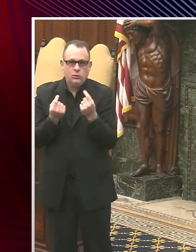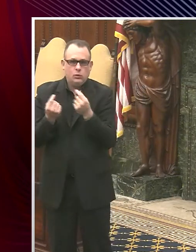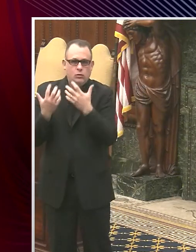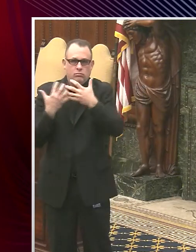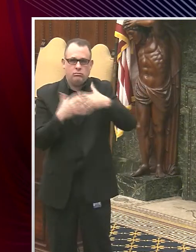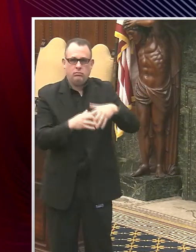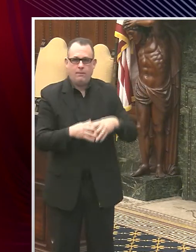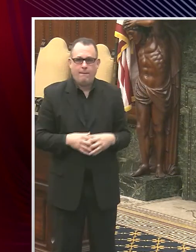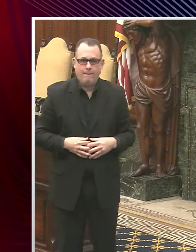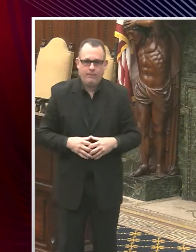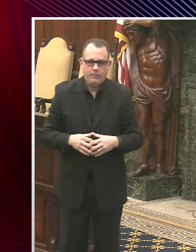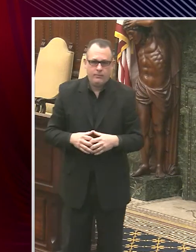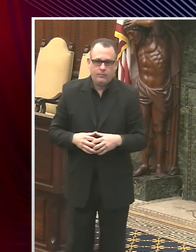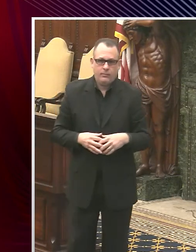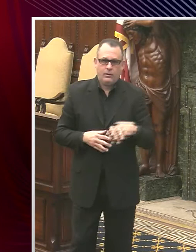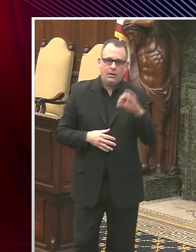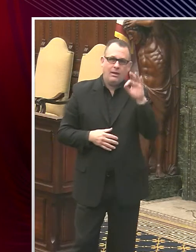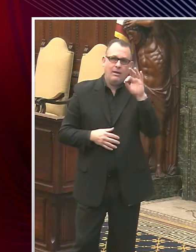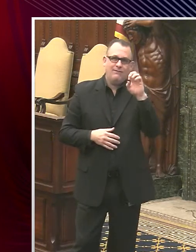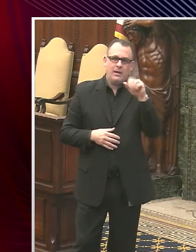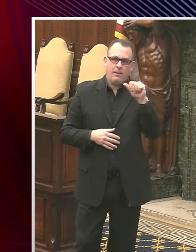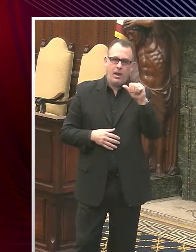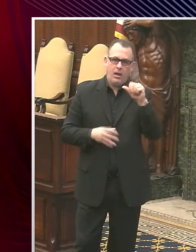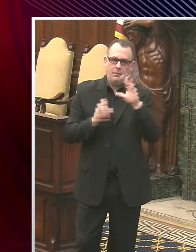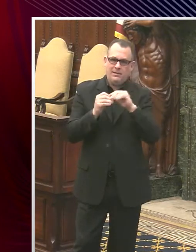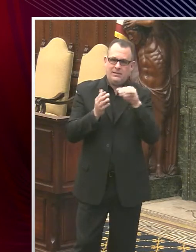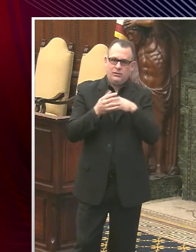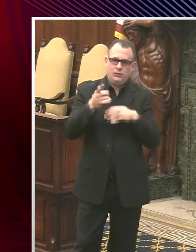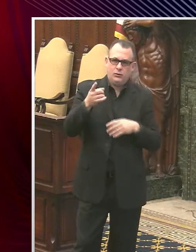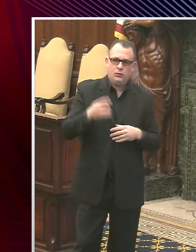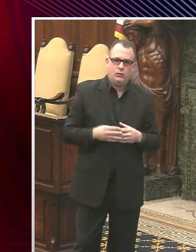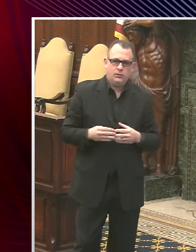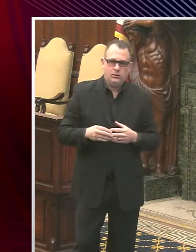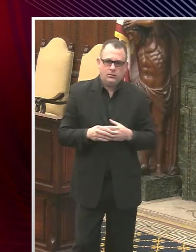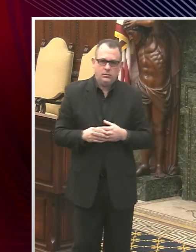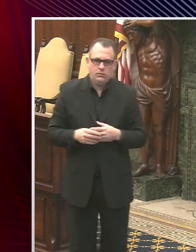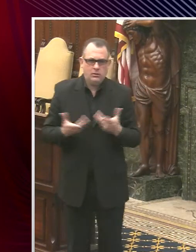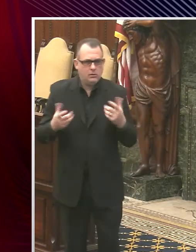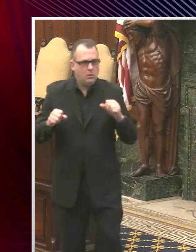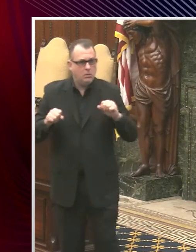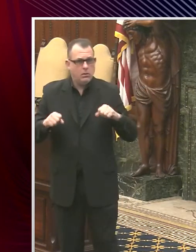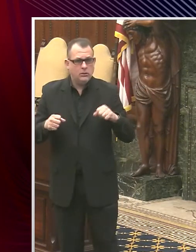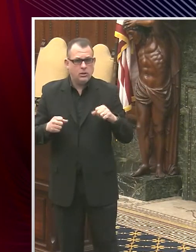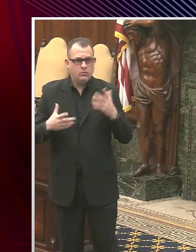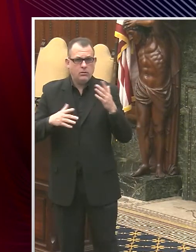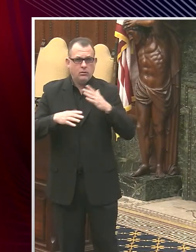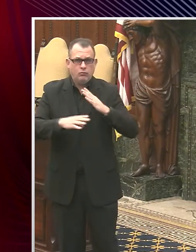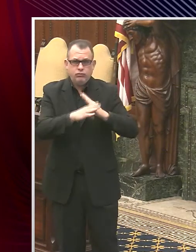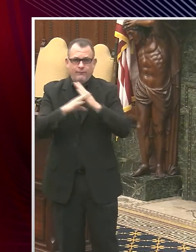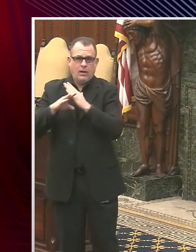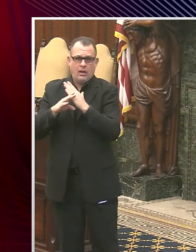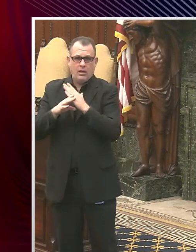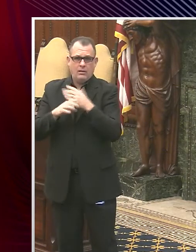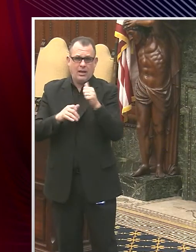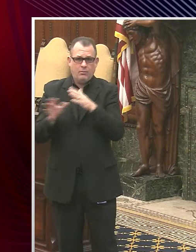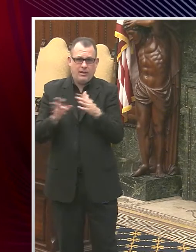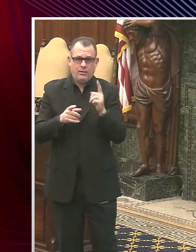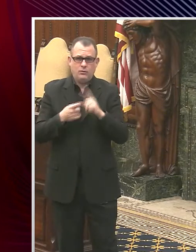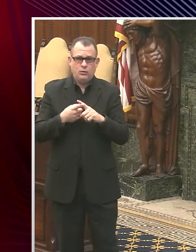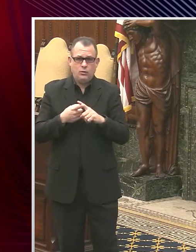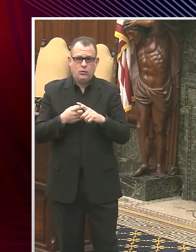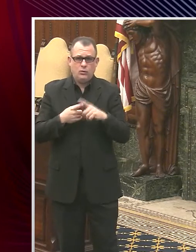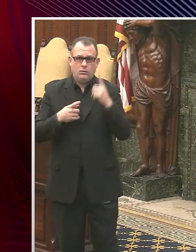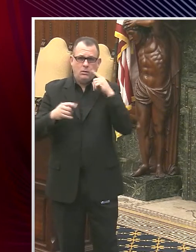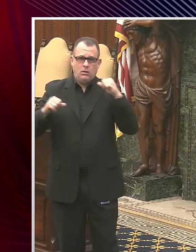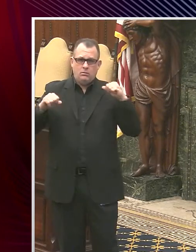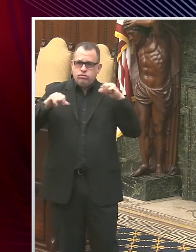question regarding the FEMA site. Is there any way that you'll be able to prevent, or is there a plan to prevent a mass rush of people who